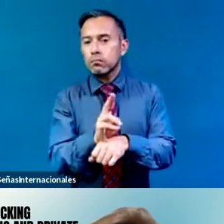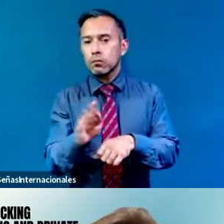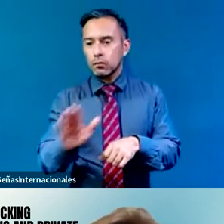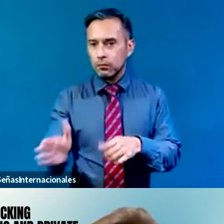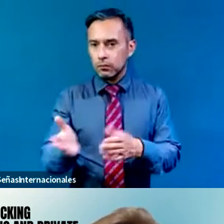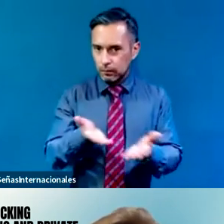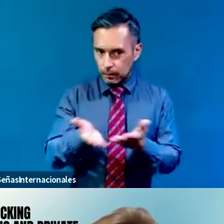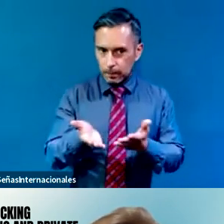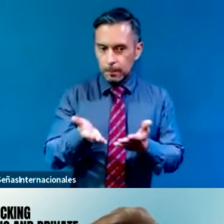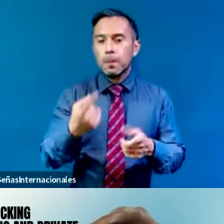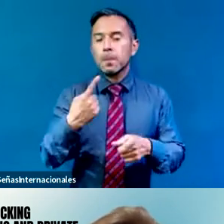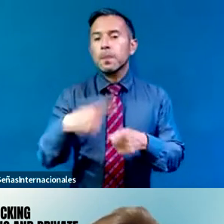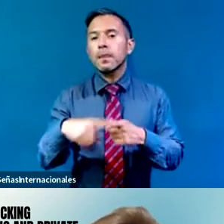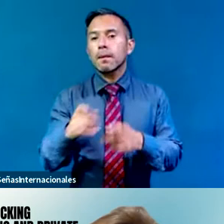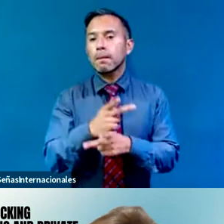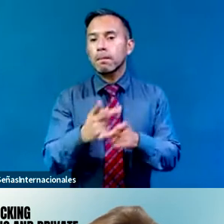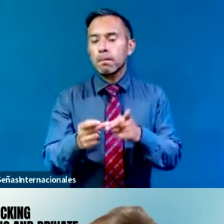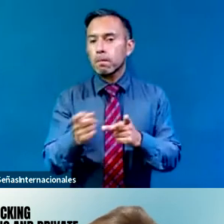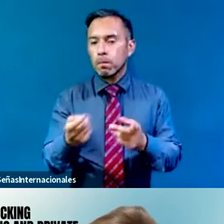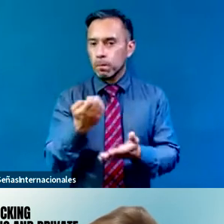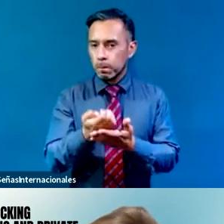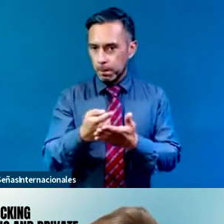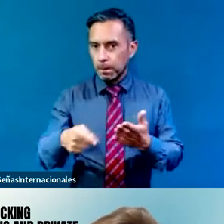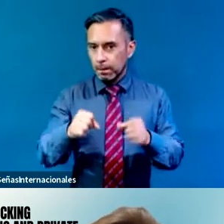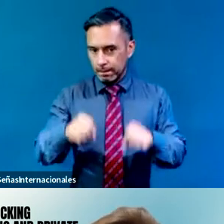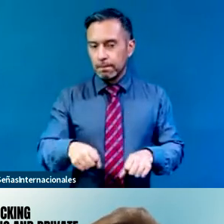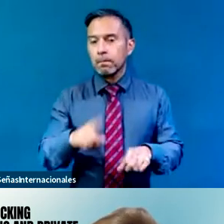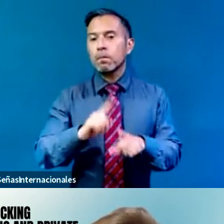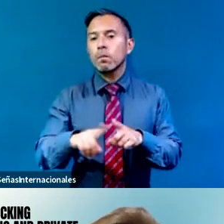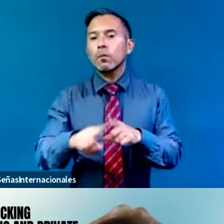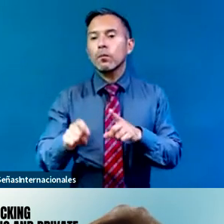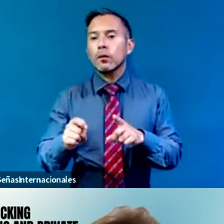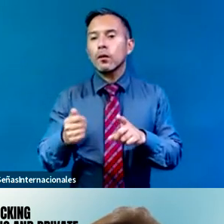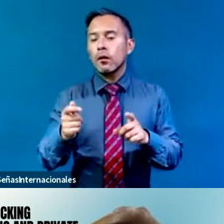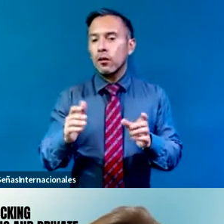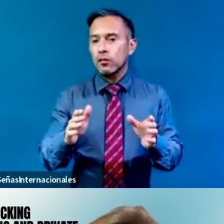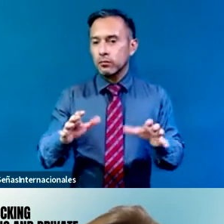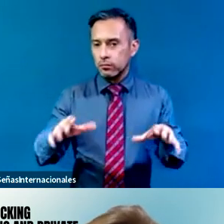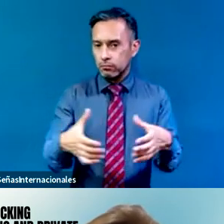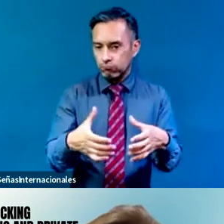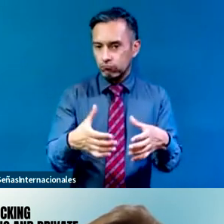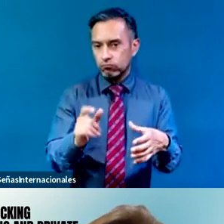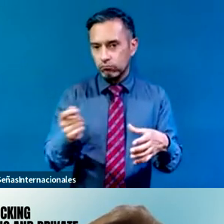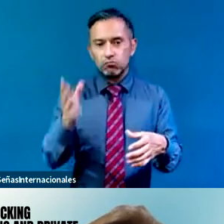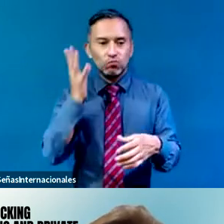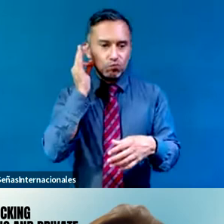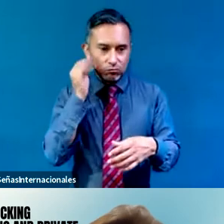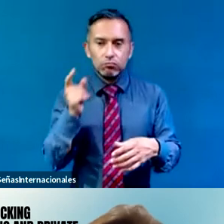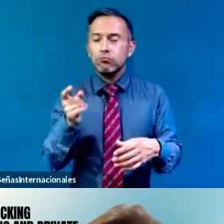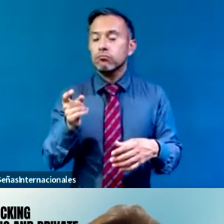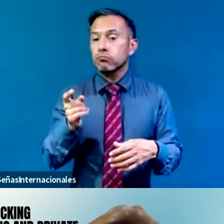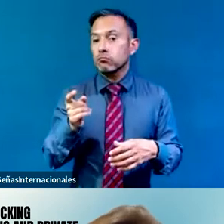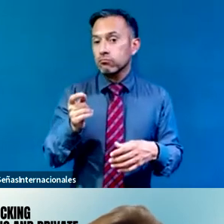that can address the needs and challenges of the diverse segments of women. Leveraging technologies to increase access to finance